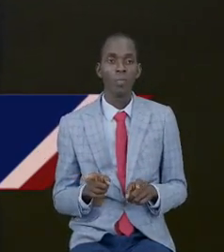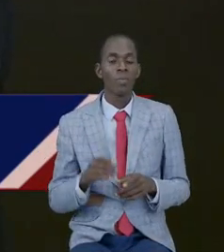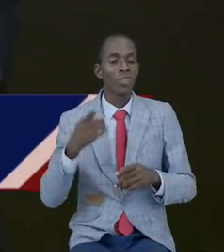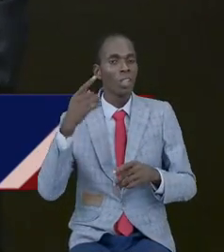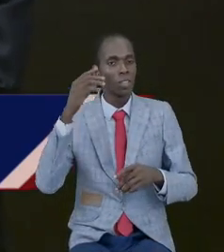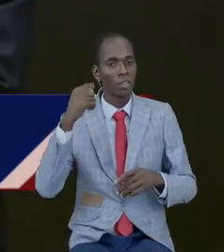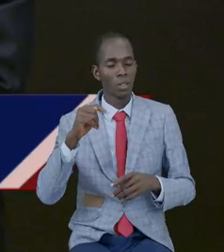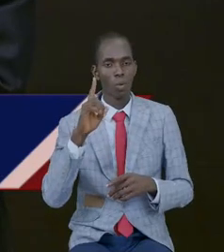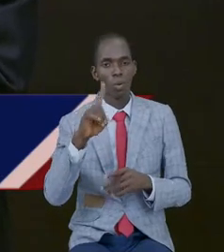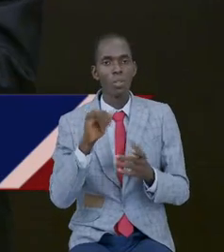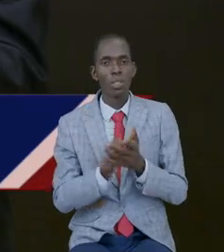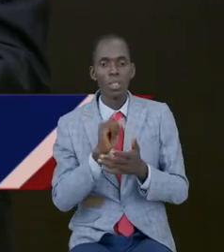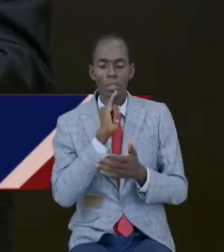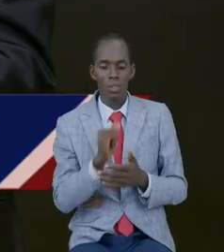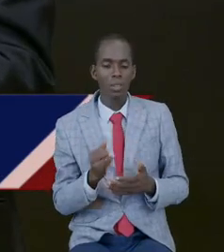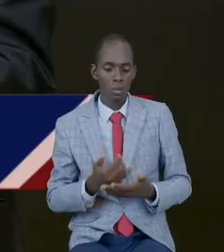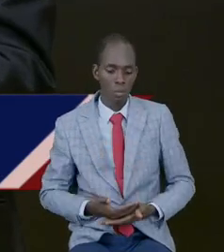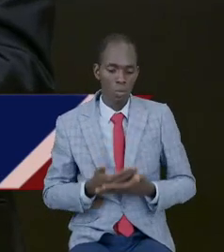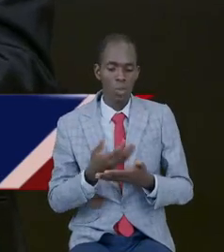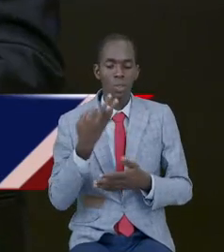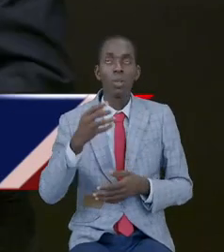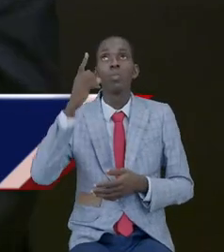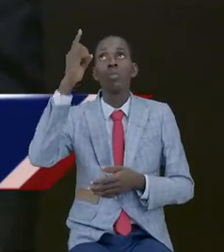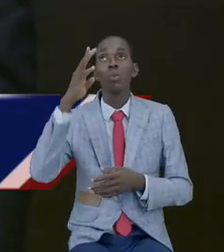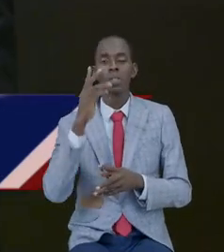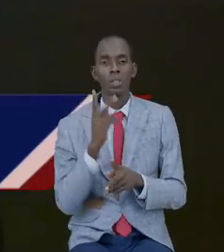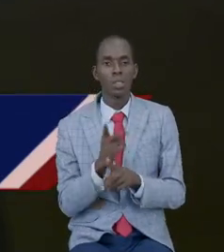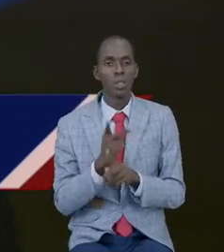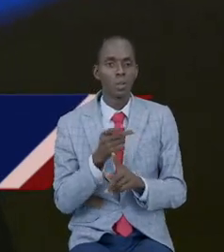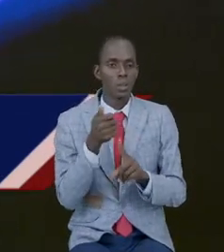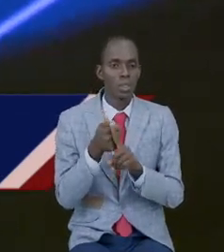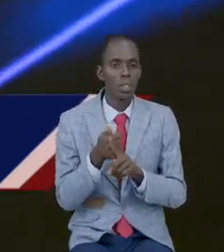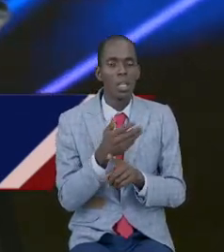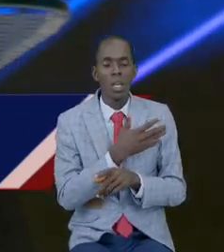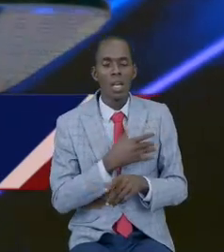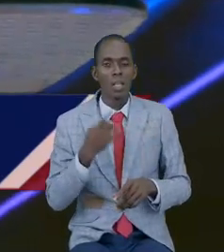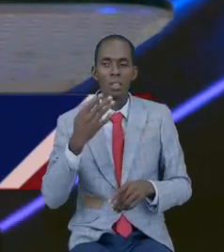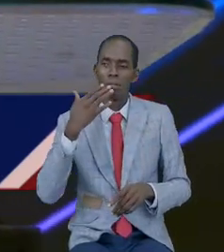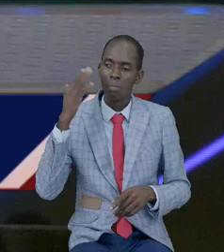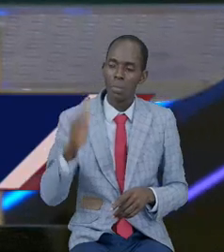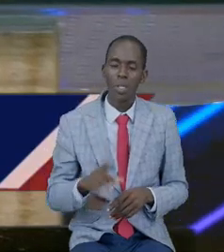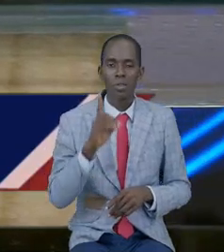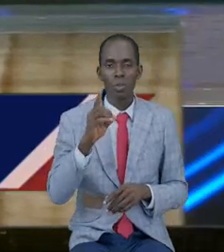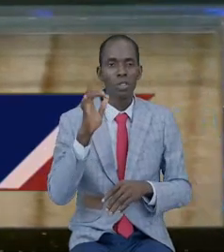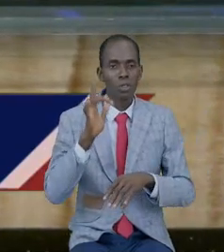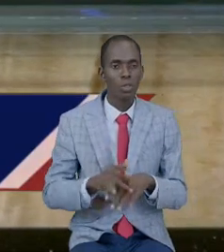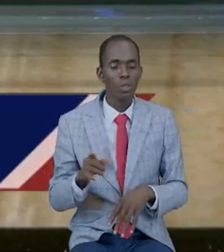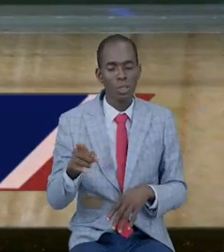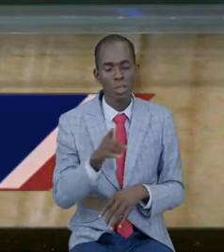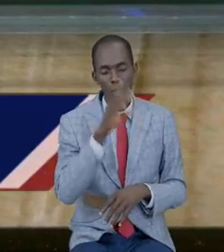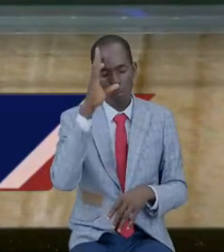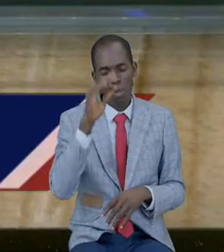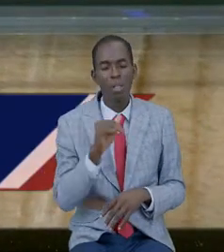begotten of god keeping himself and that wicked one touches